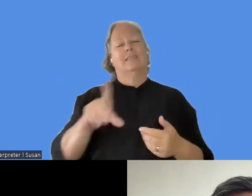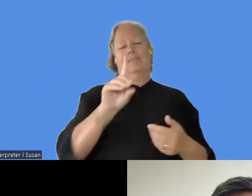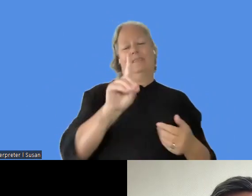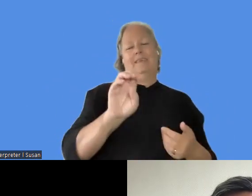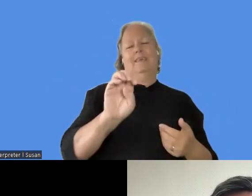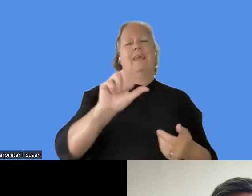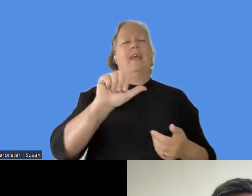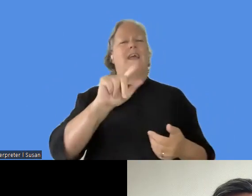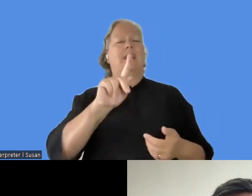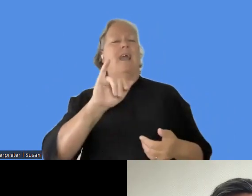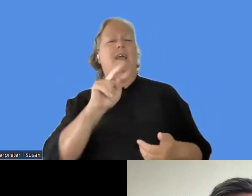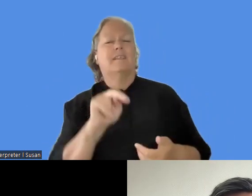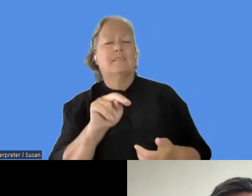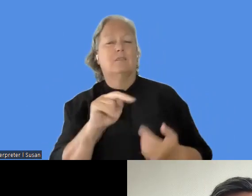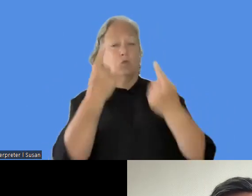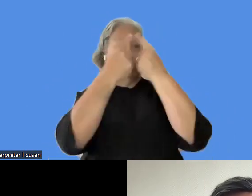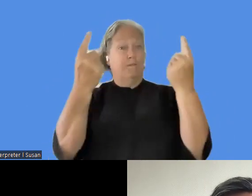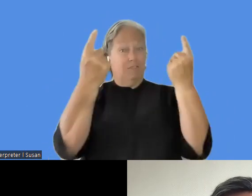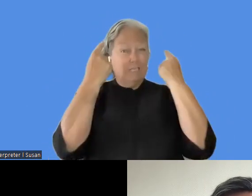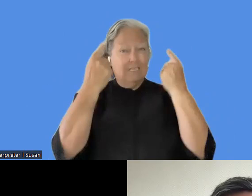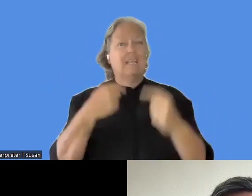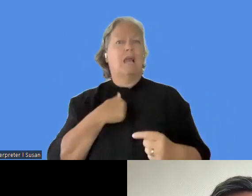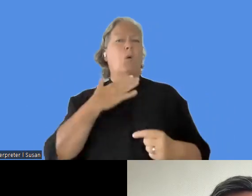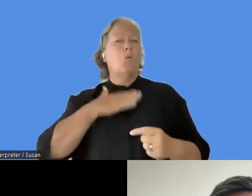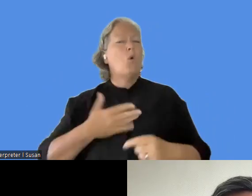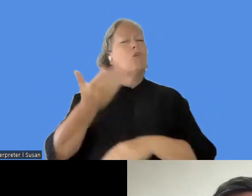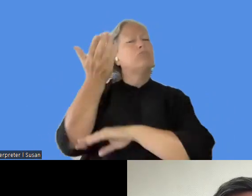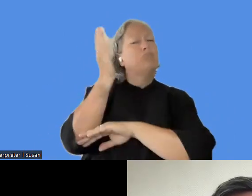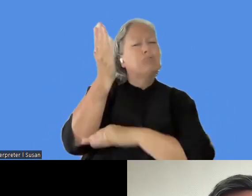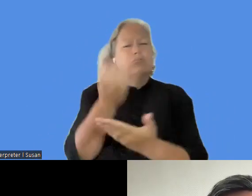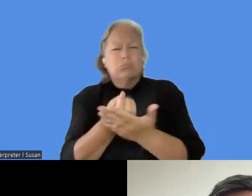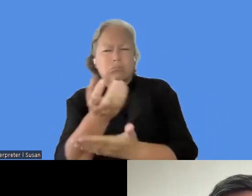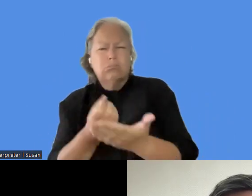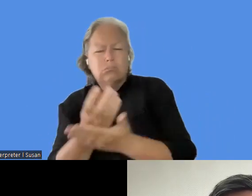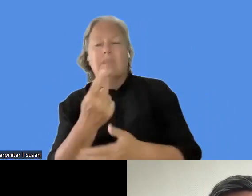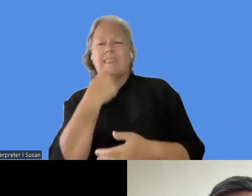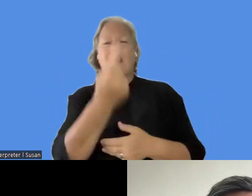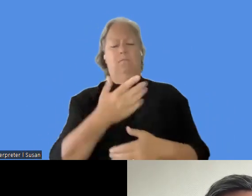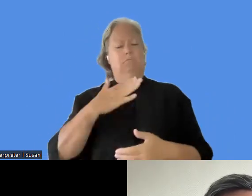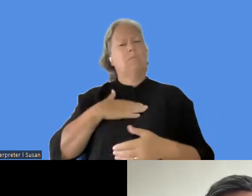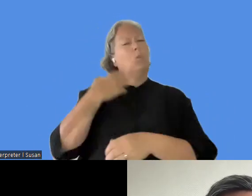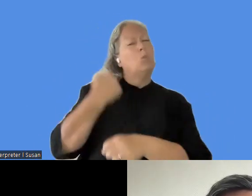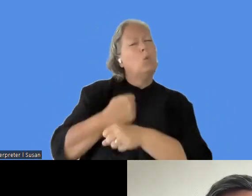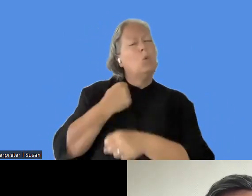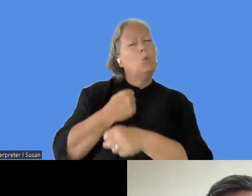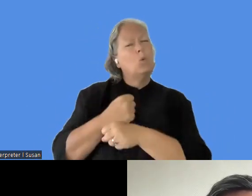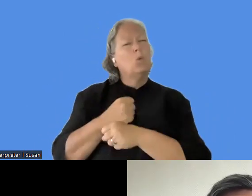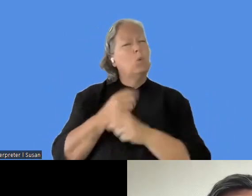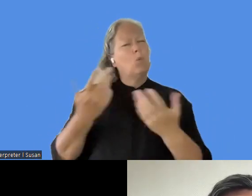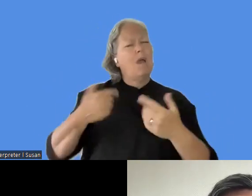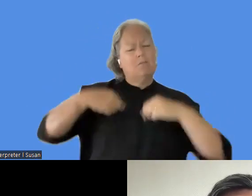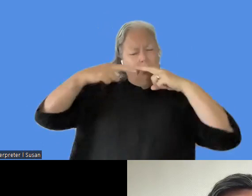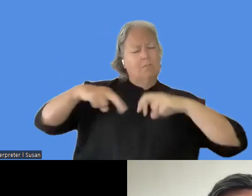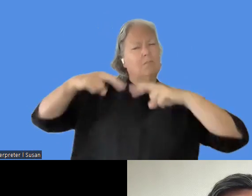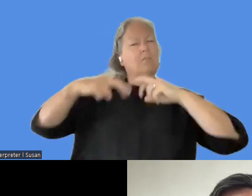And I want to help you, and I want to let you know what we are doing here within the Institute of Population Research of the